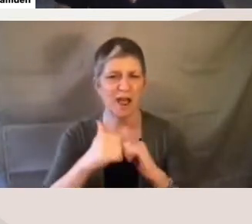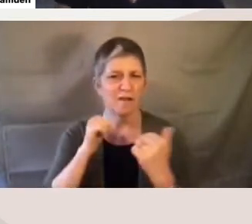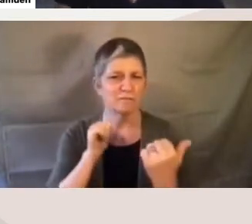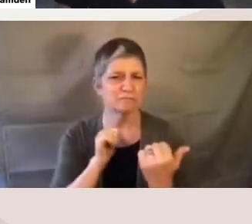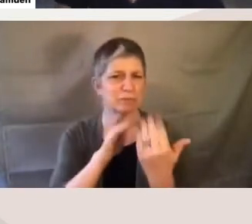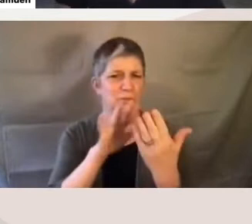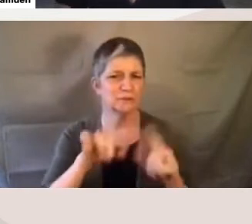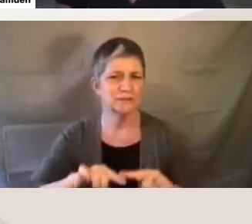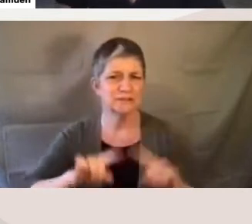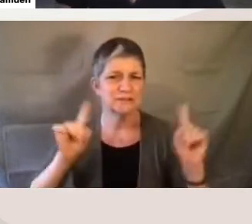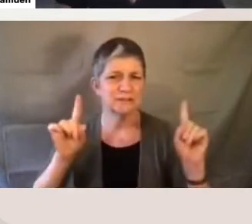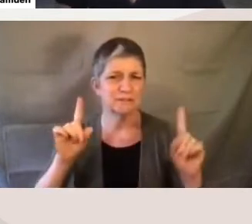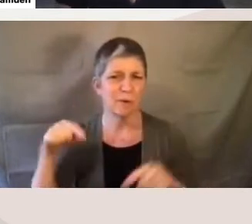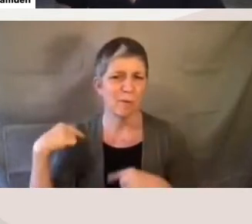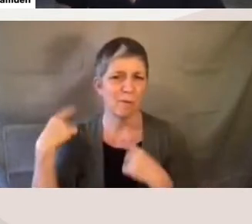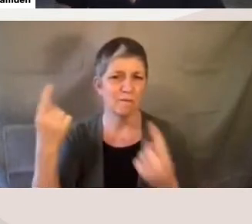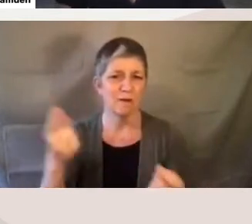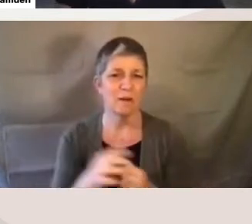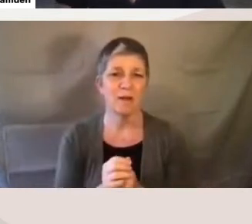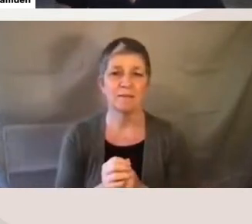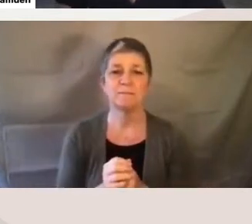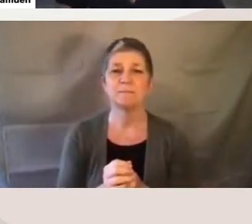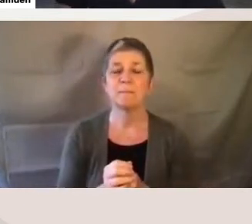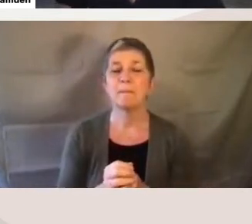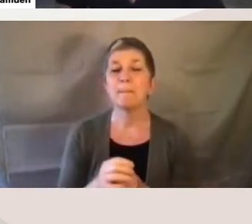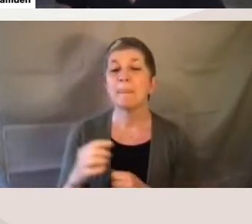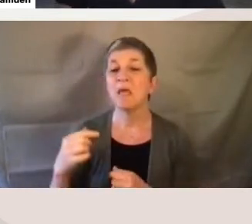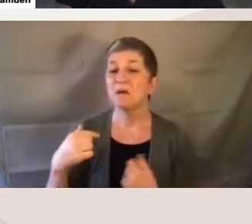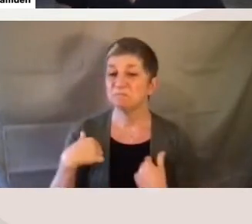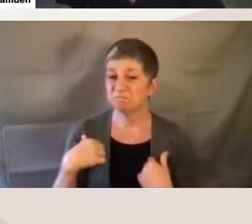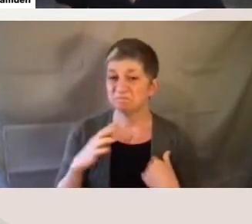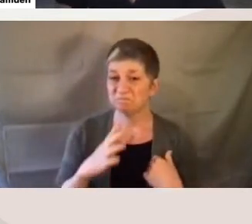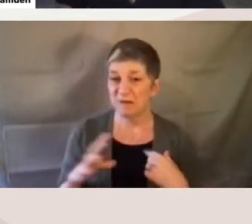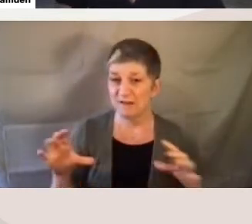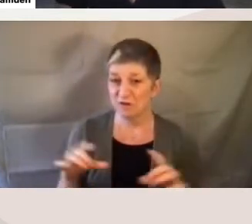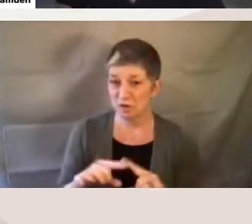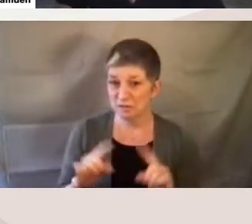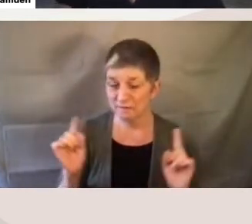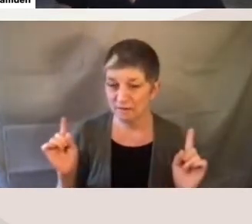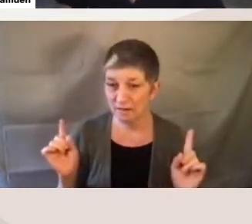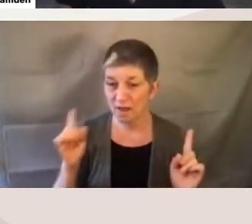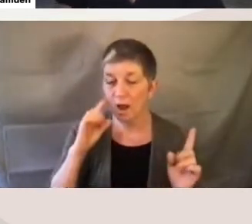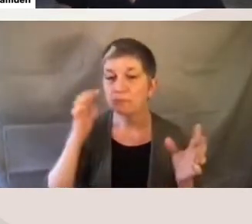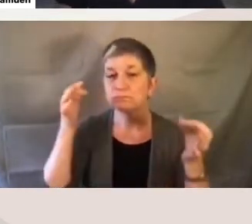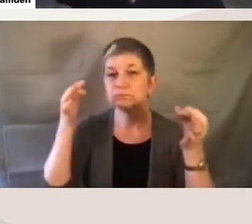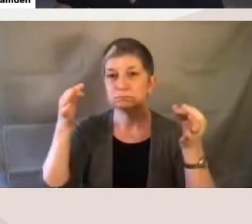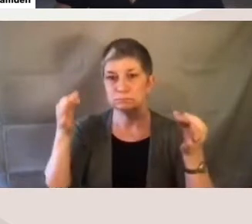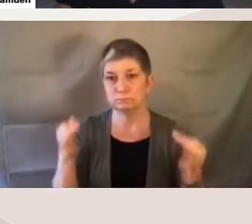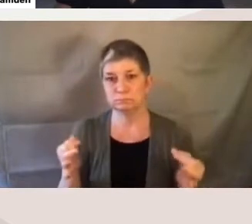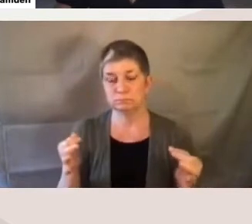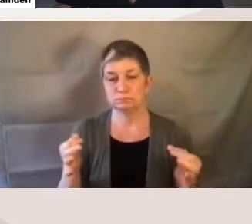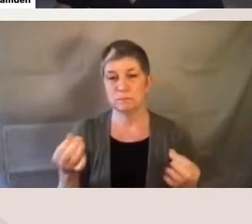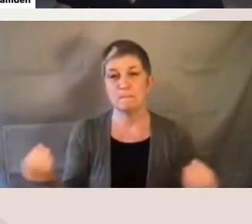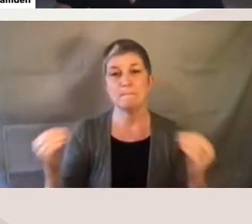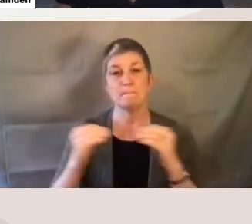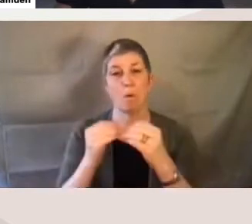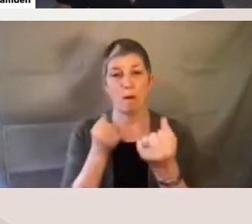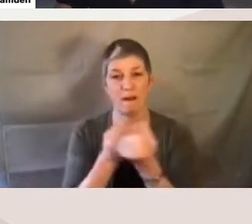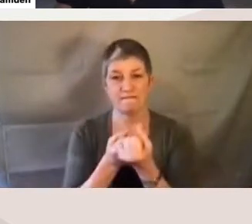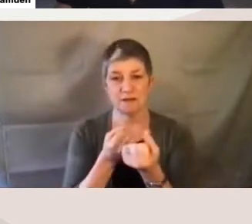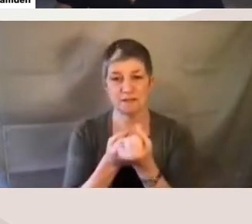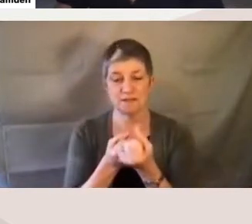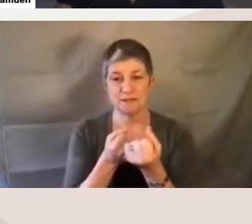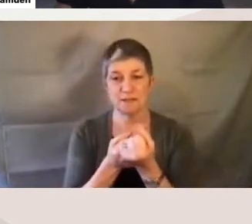time? Well, what I've done differently is that I've definitely been doing more advocacy.